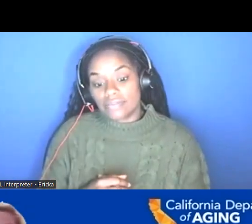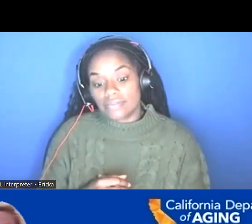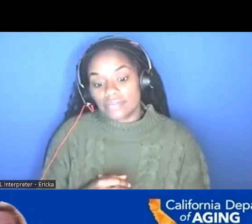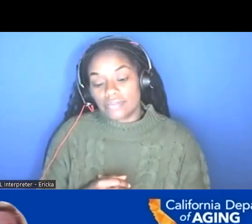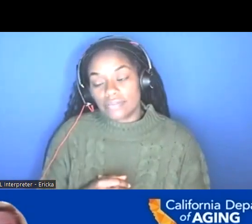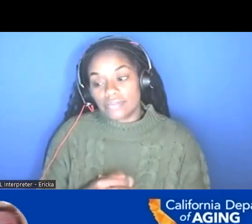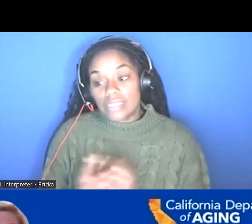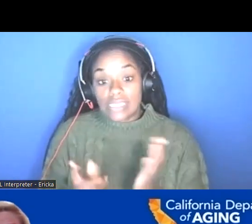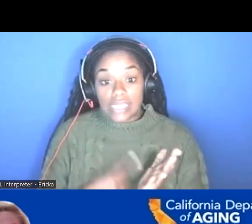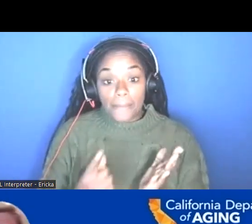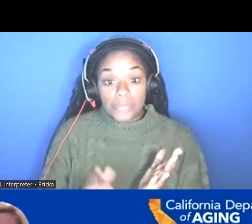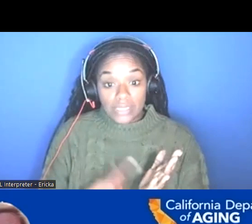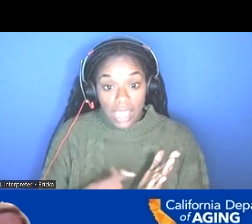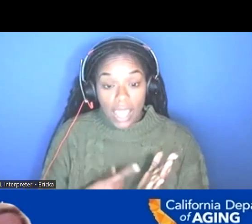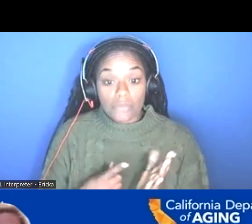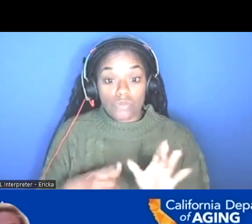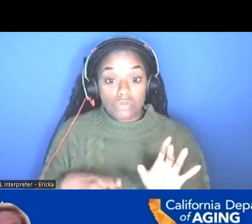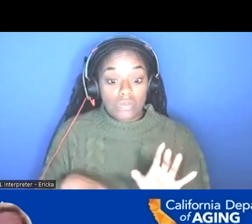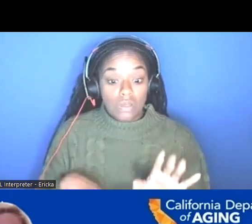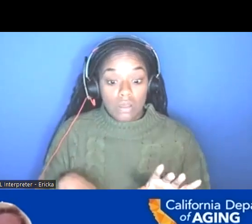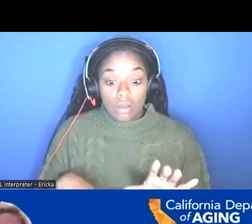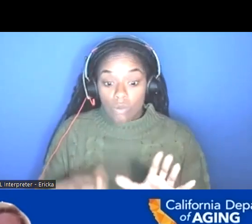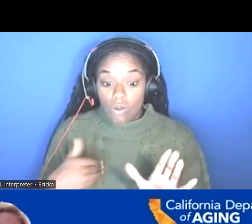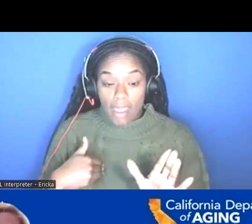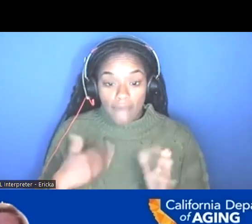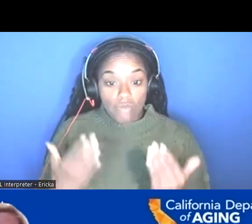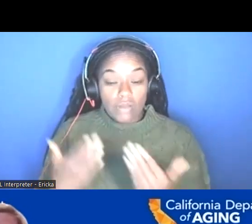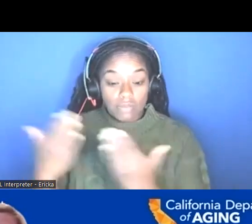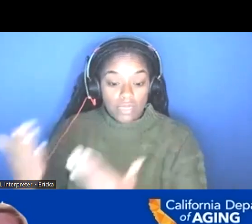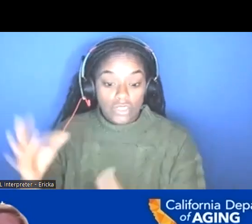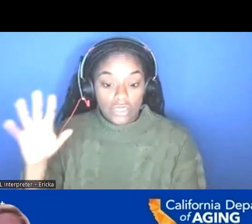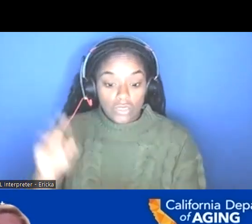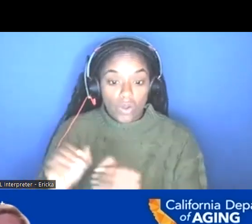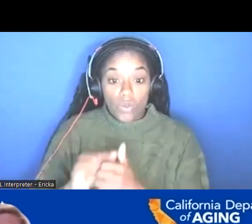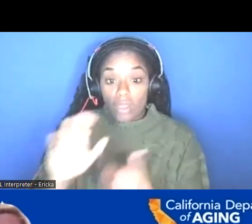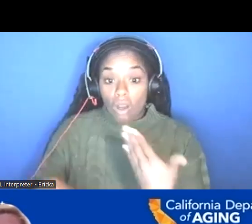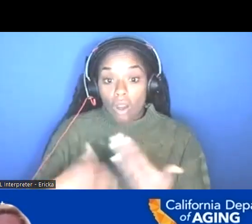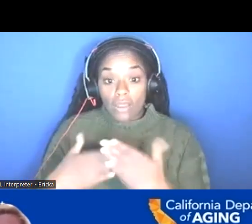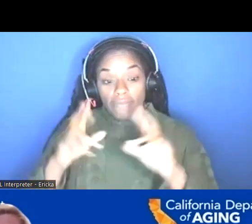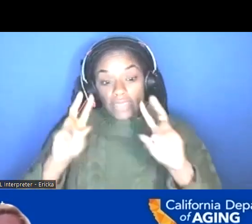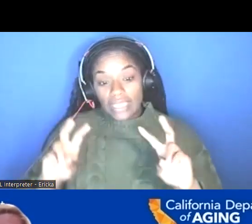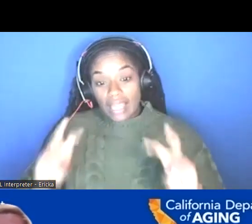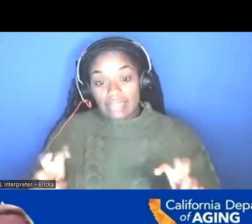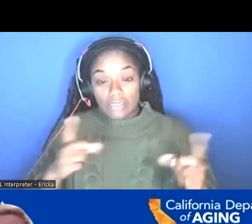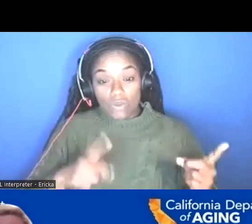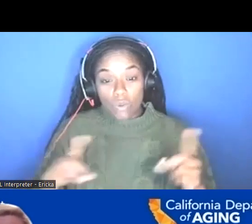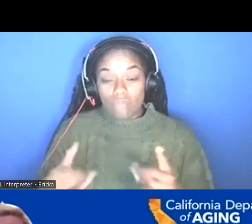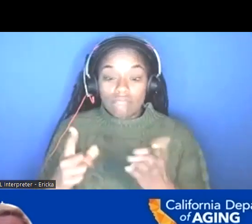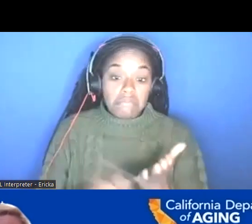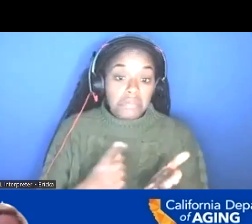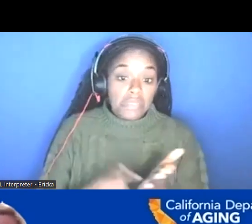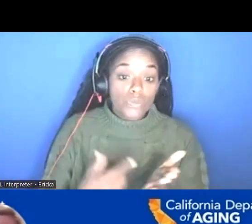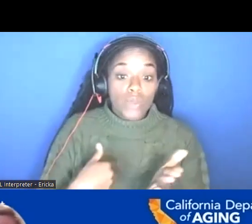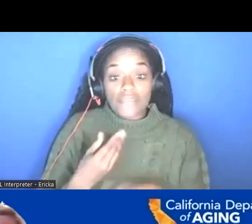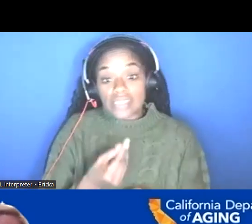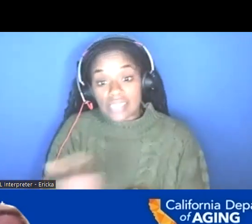up the recommendations in total with all of the analysis that's happening. Sometimes we might do several of them